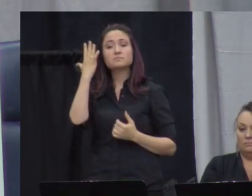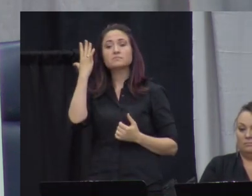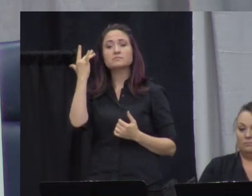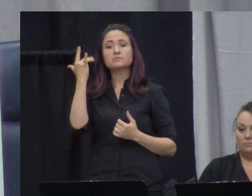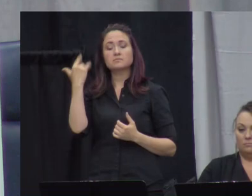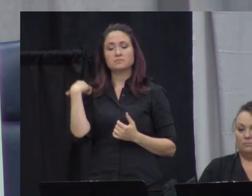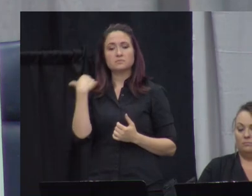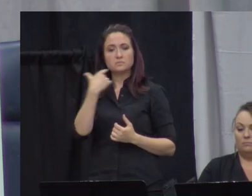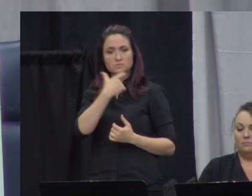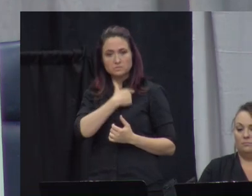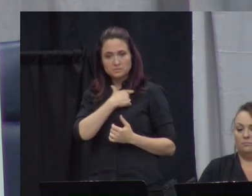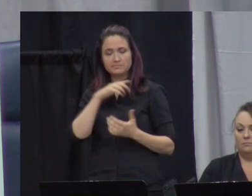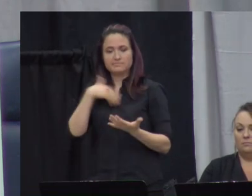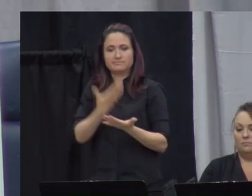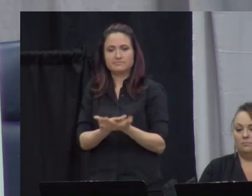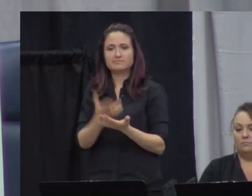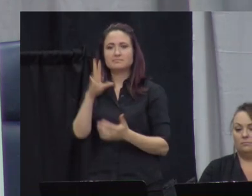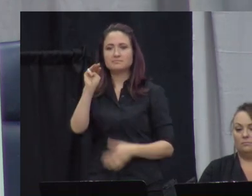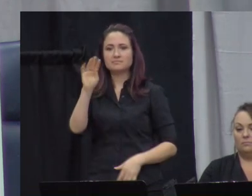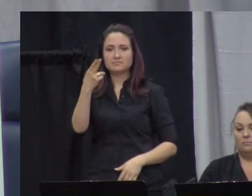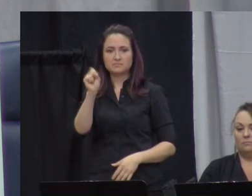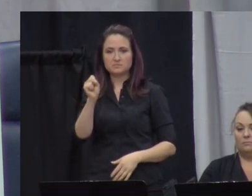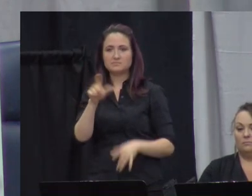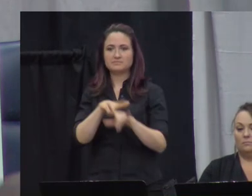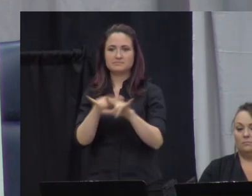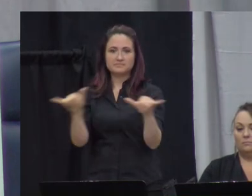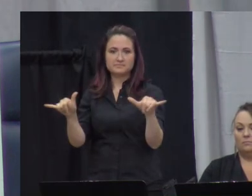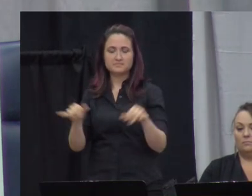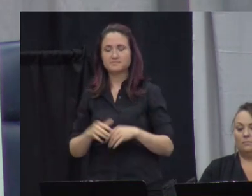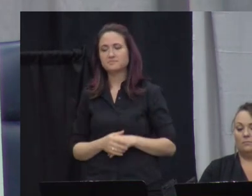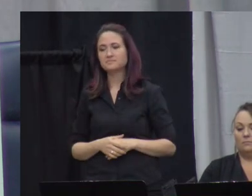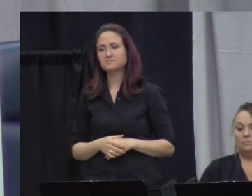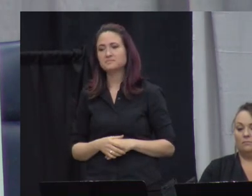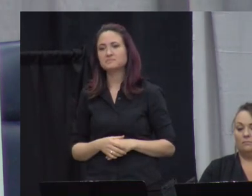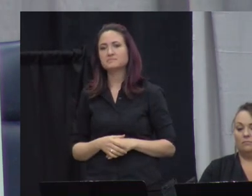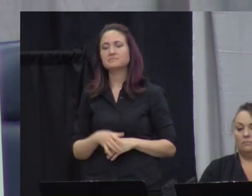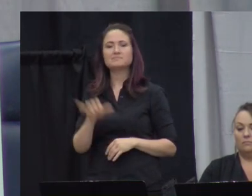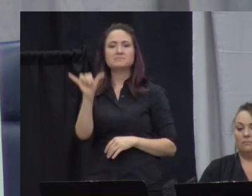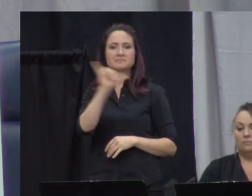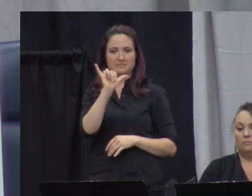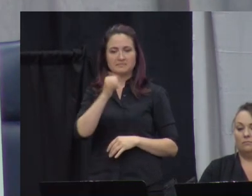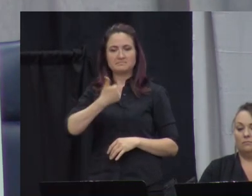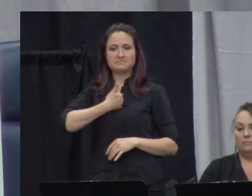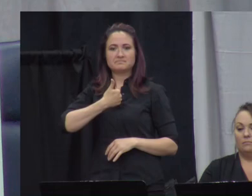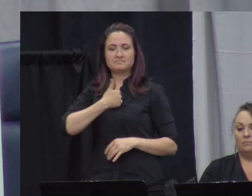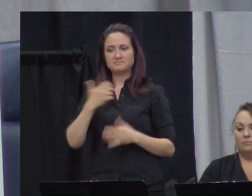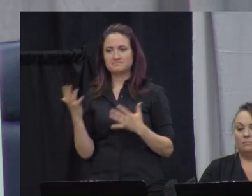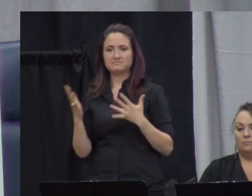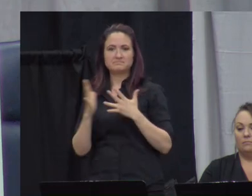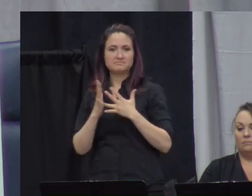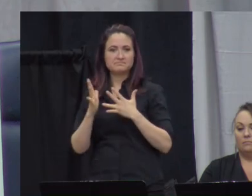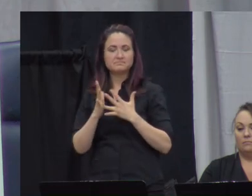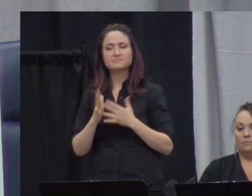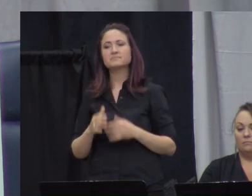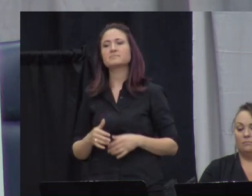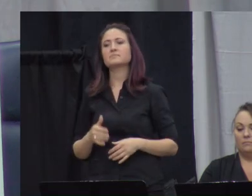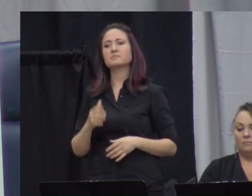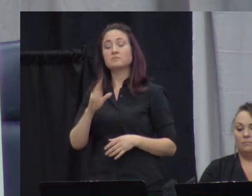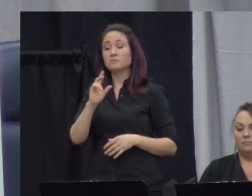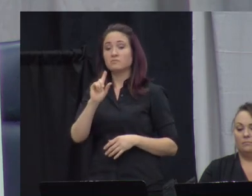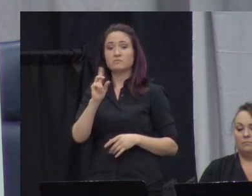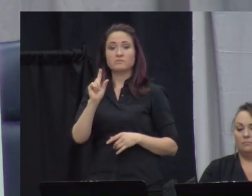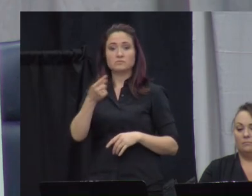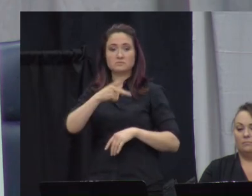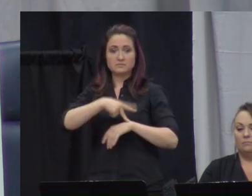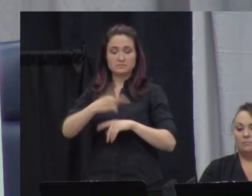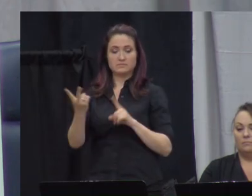we came to Manzano at the same time. It was my first principal's assignment and your first year of